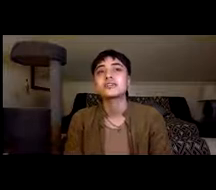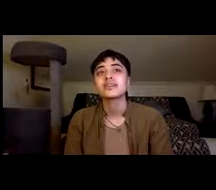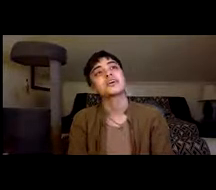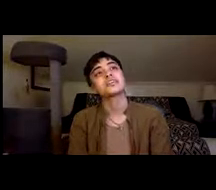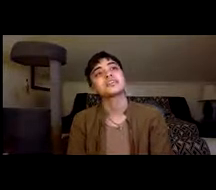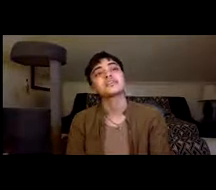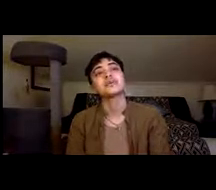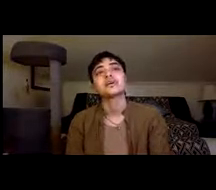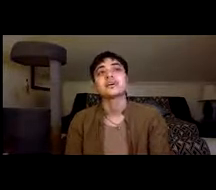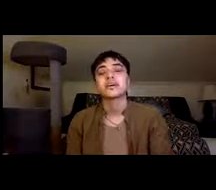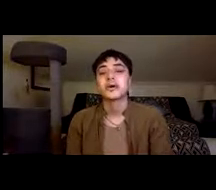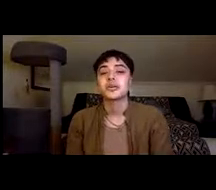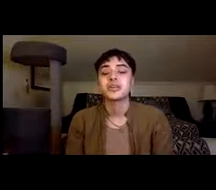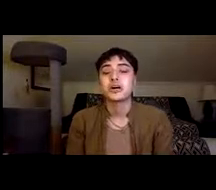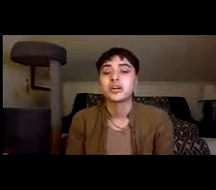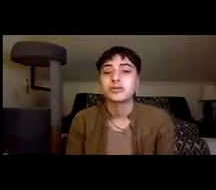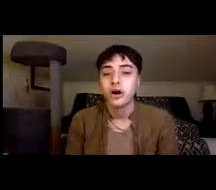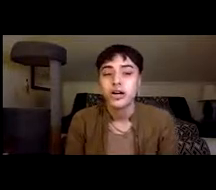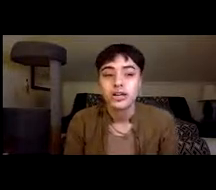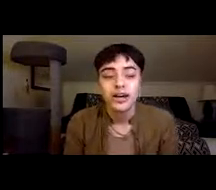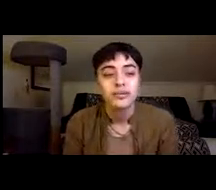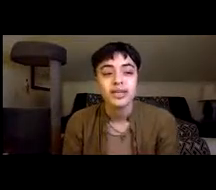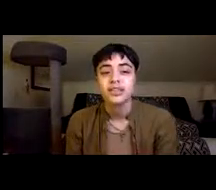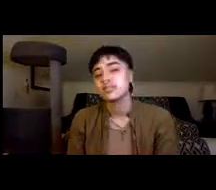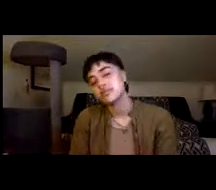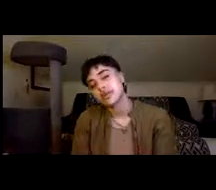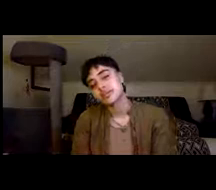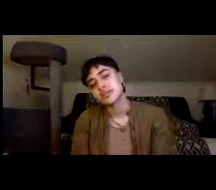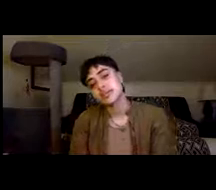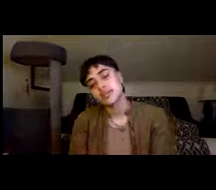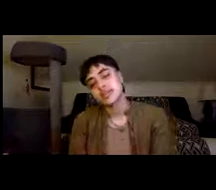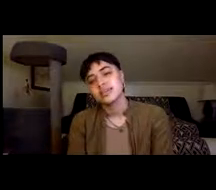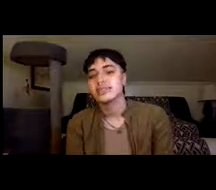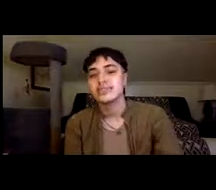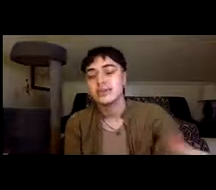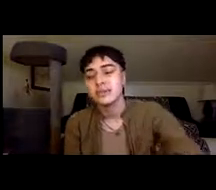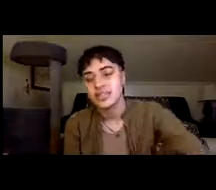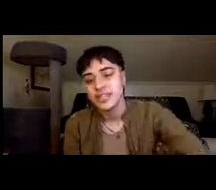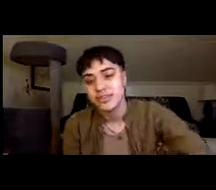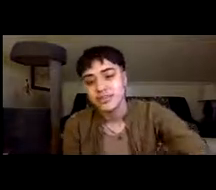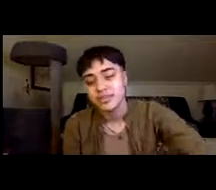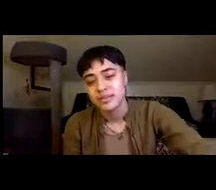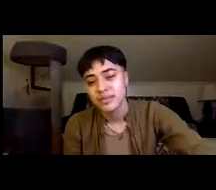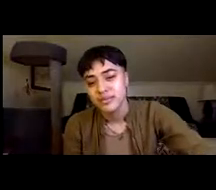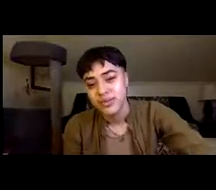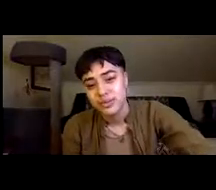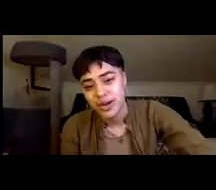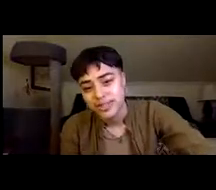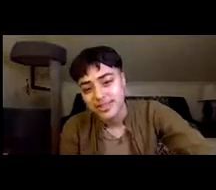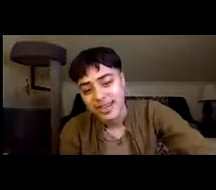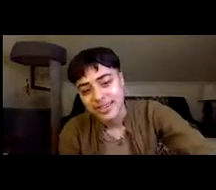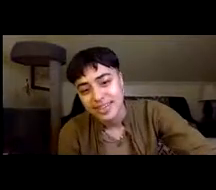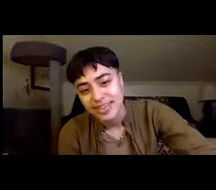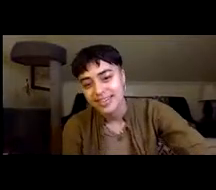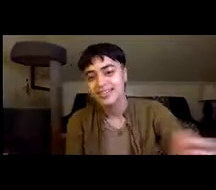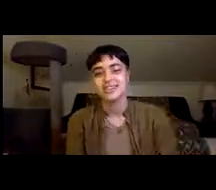walks. I tried to go on a long walk at least twice a week. This is a picture of some beautiful moss